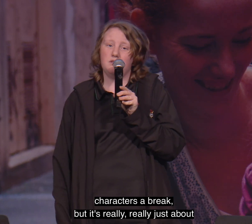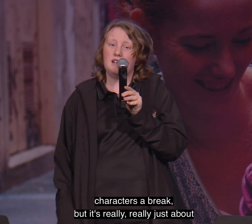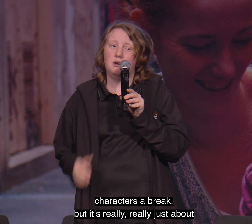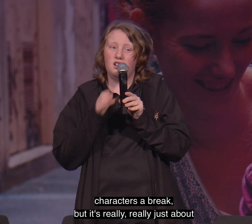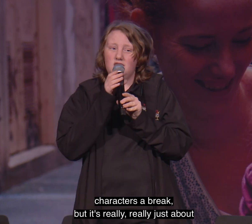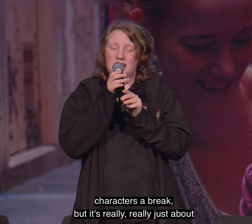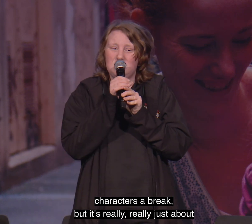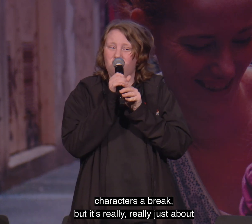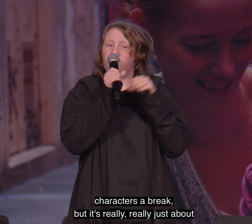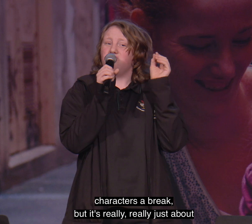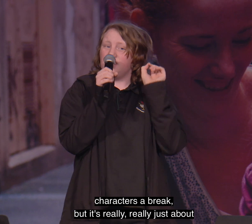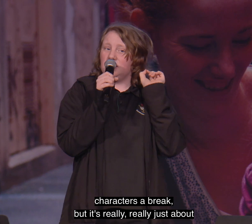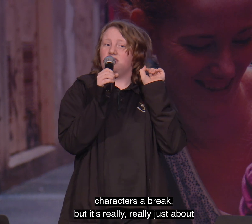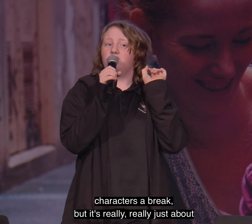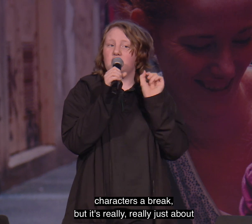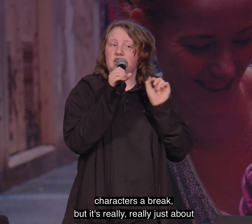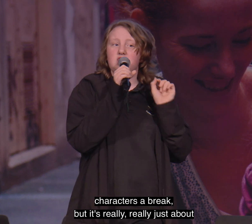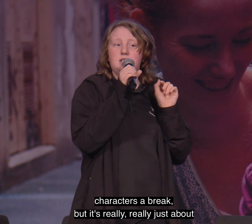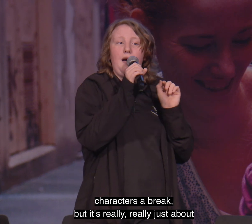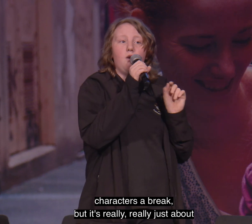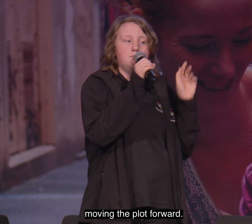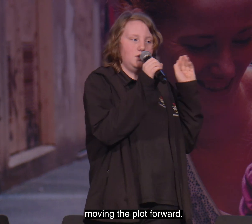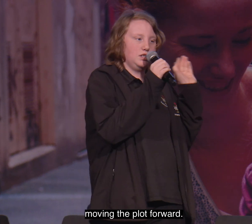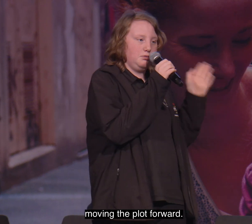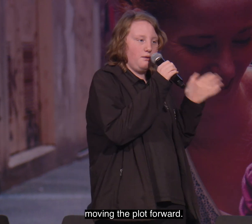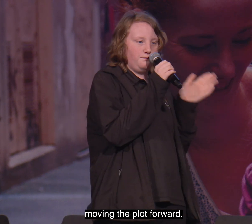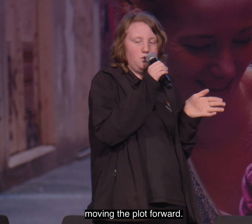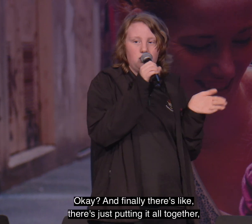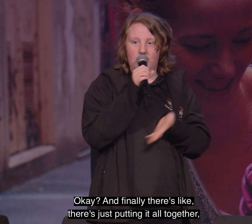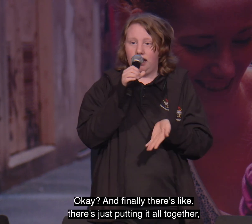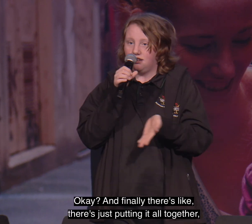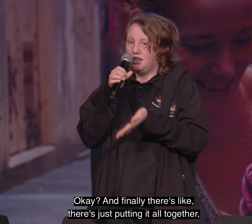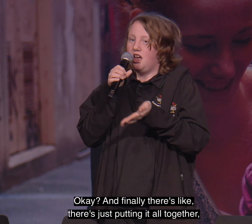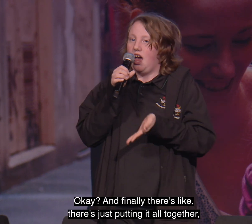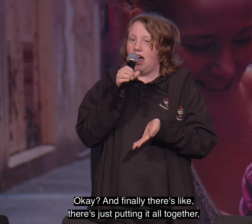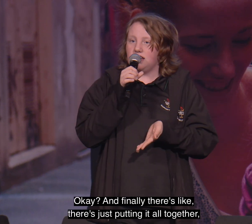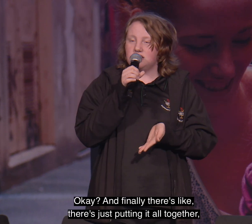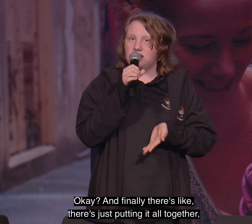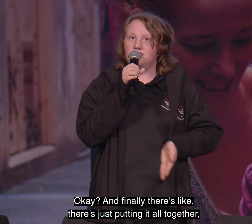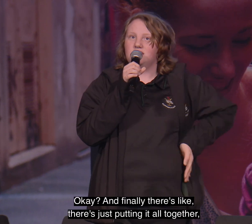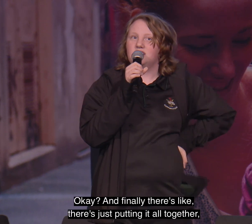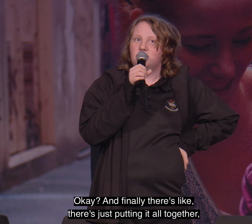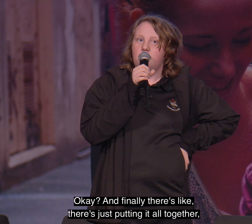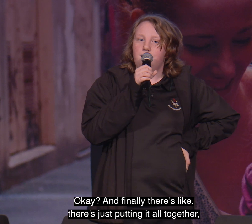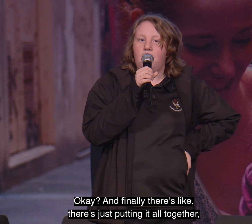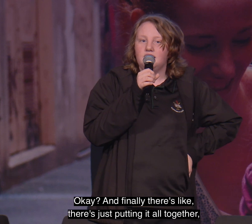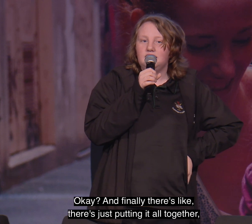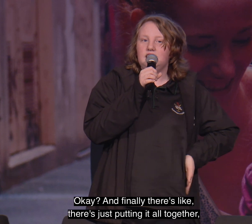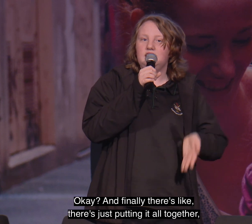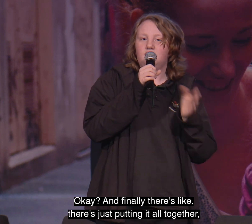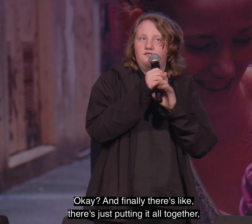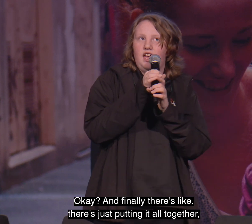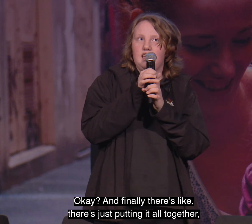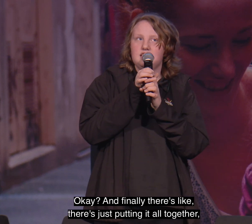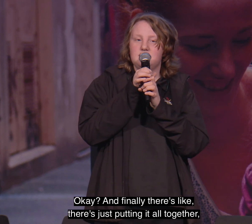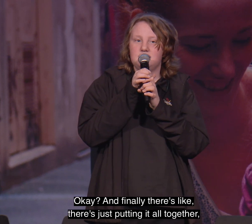characters a break, but it's really, really just about moving the plot forward, okay? And